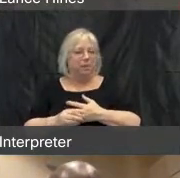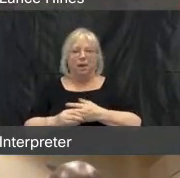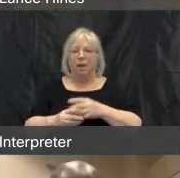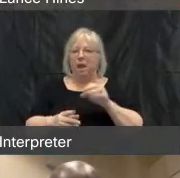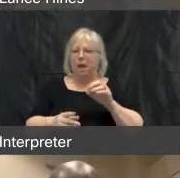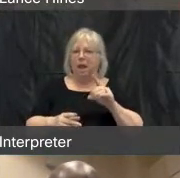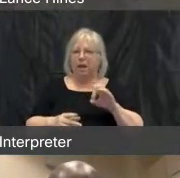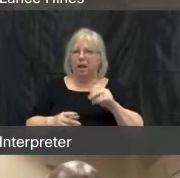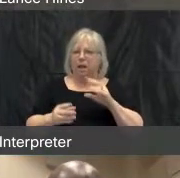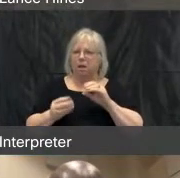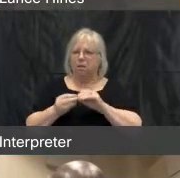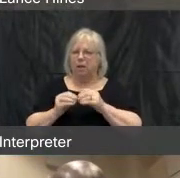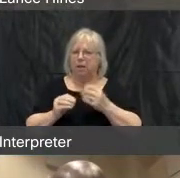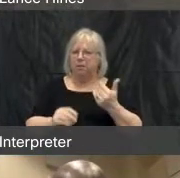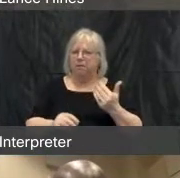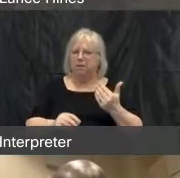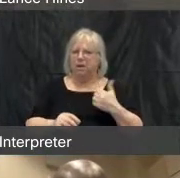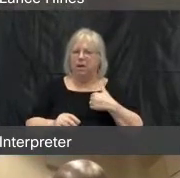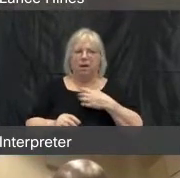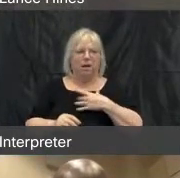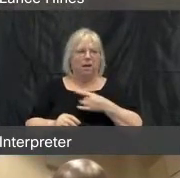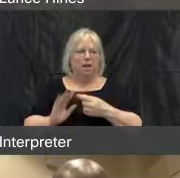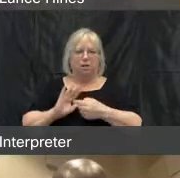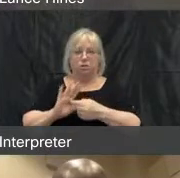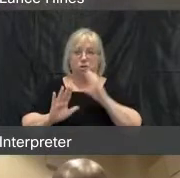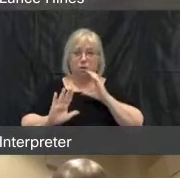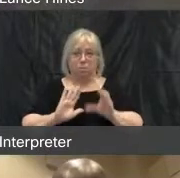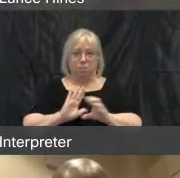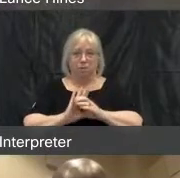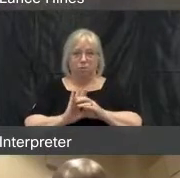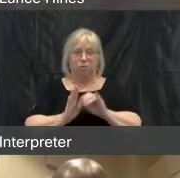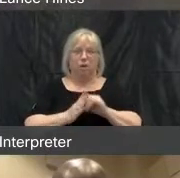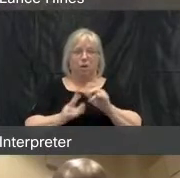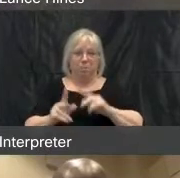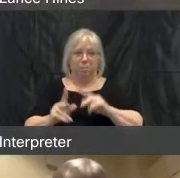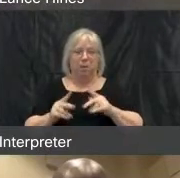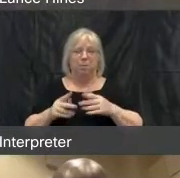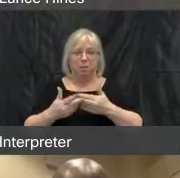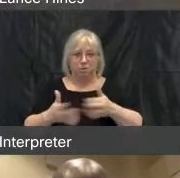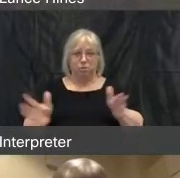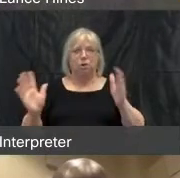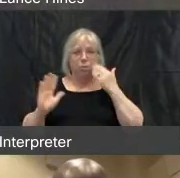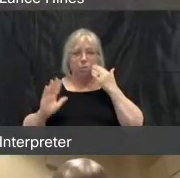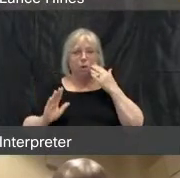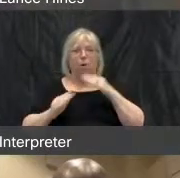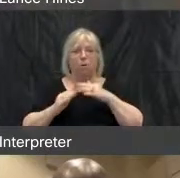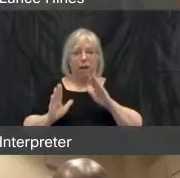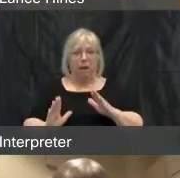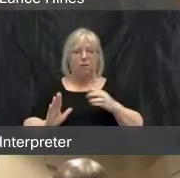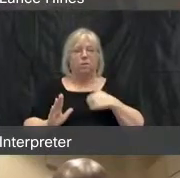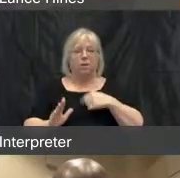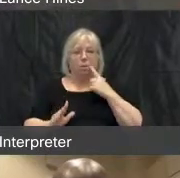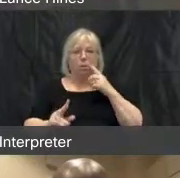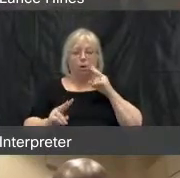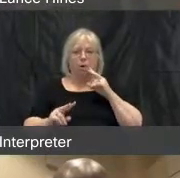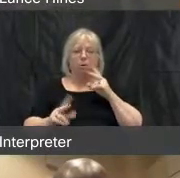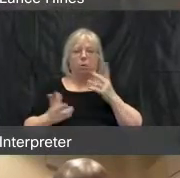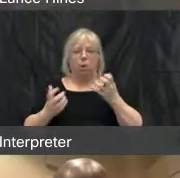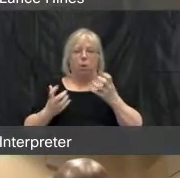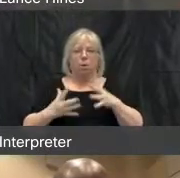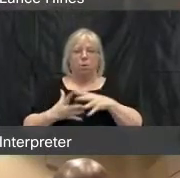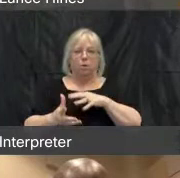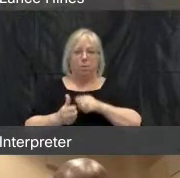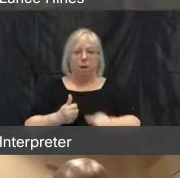Okay, item number 15, Mayor, I'd like to show the pictures so that the public will know which houses we're looking at demolishing,